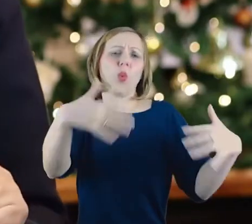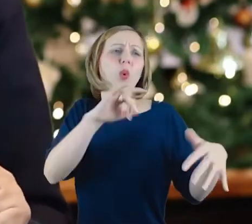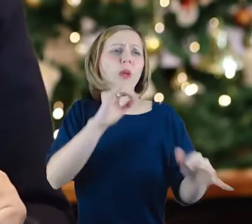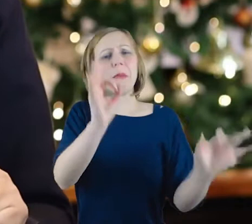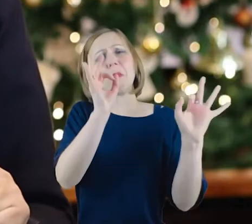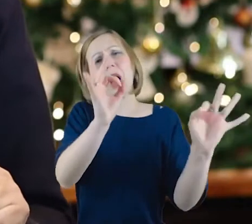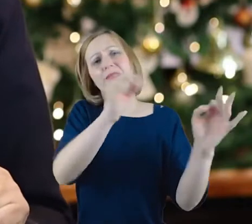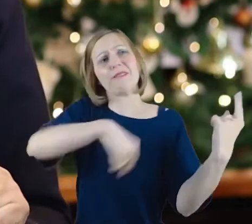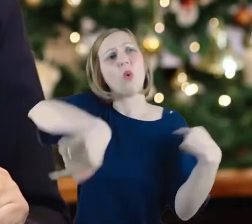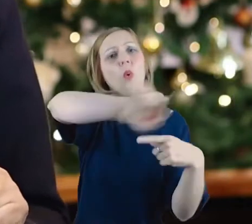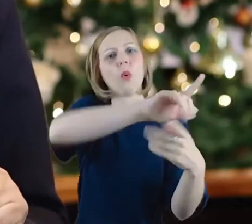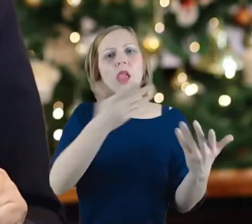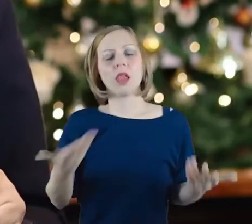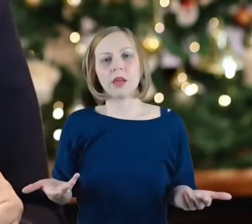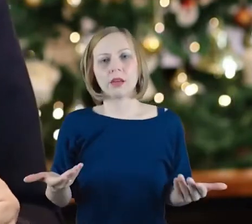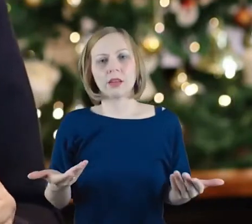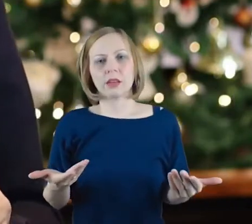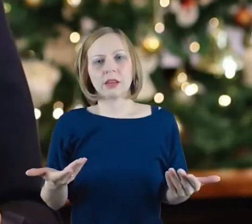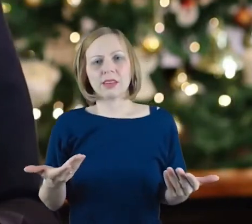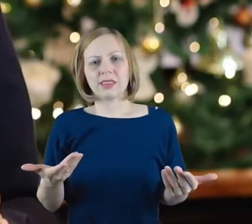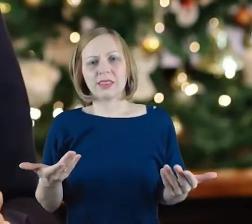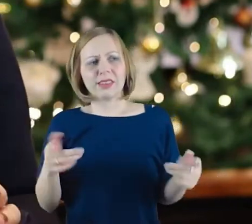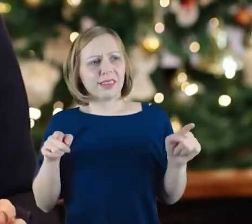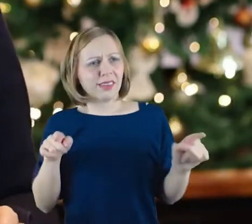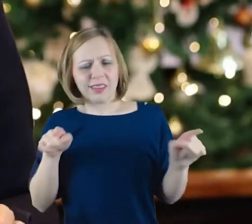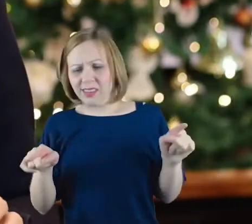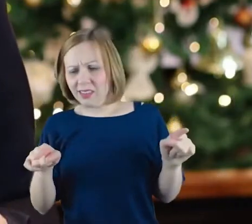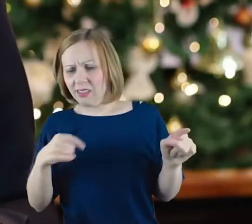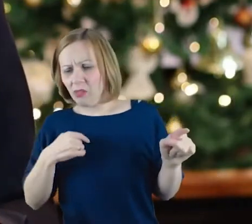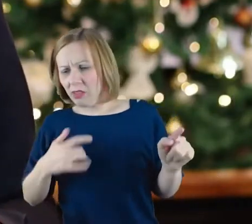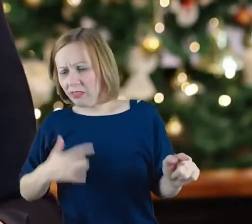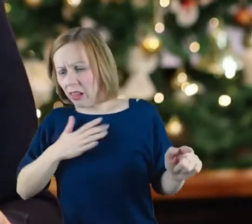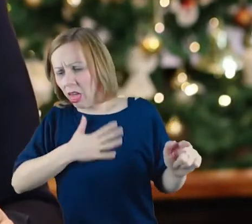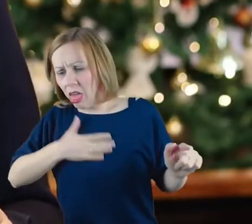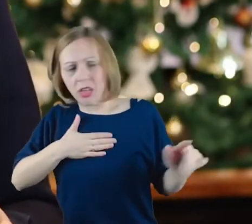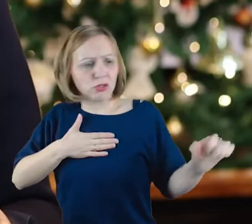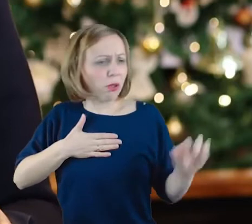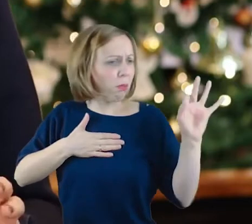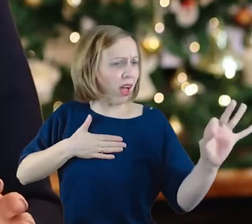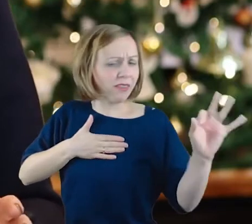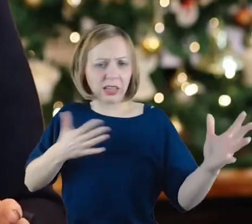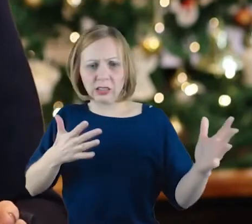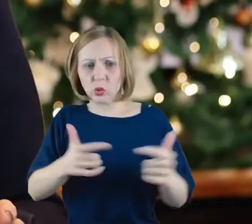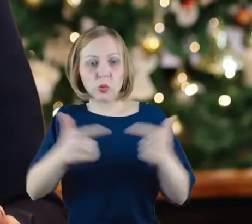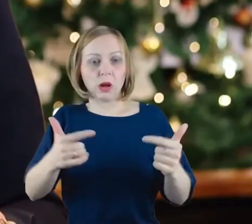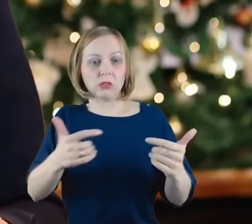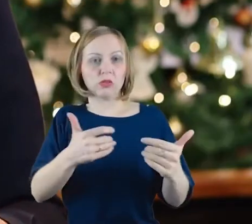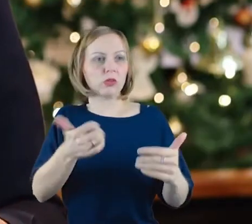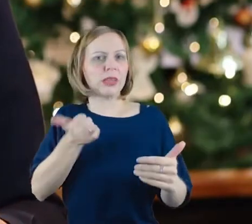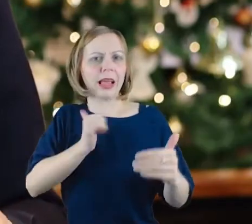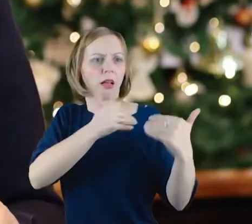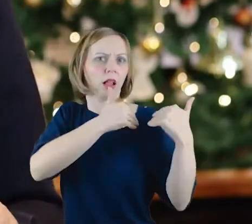to be perfect for everyone. And all of that places unrealistic expectations on us, when perhaps all we